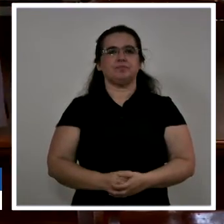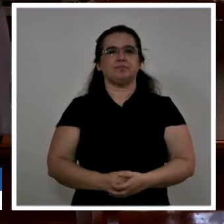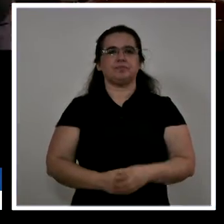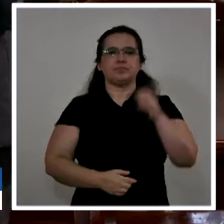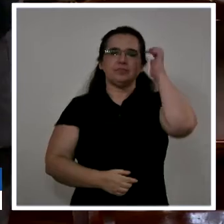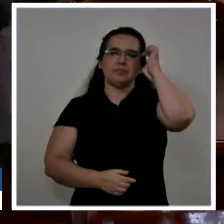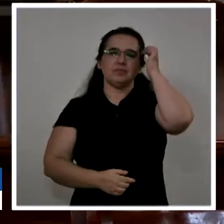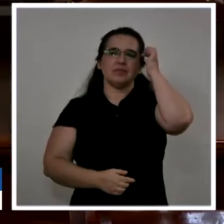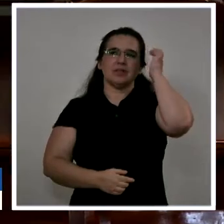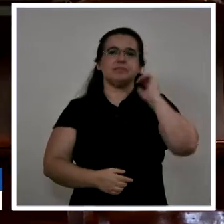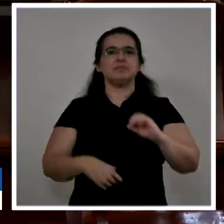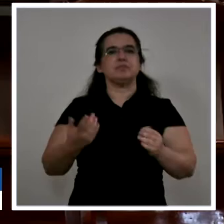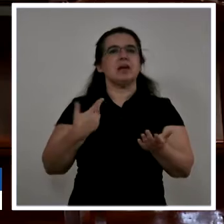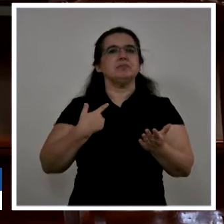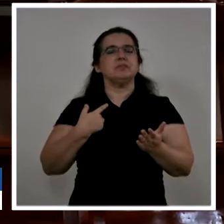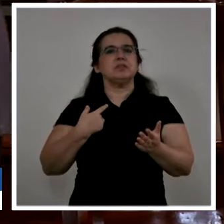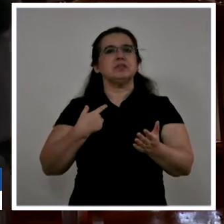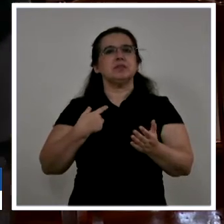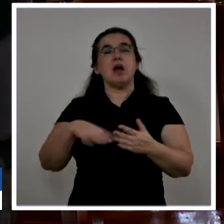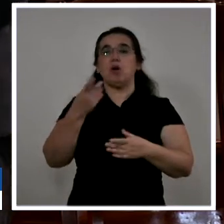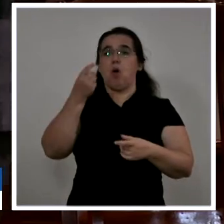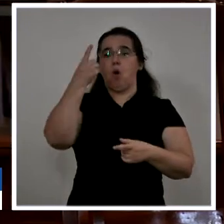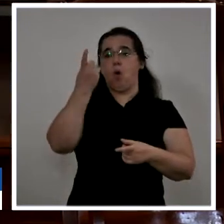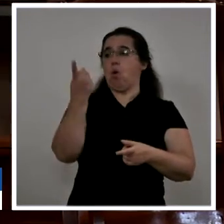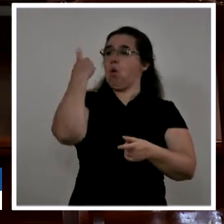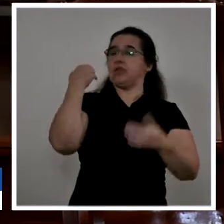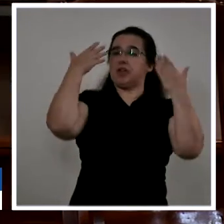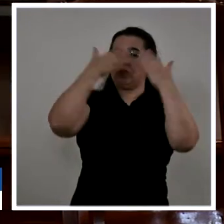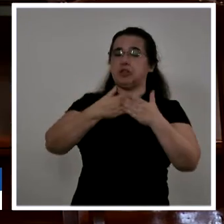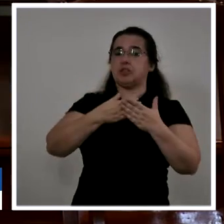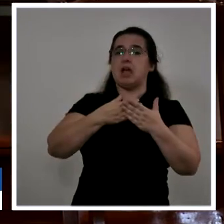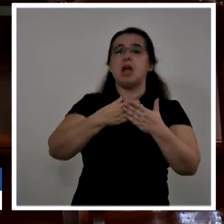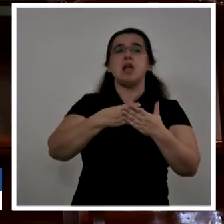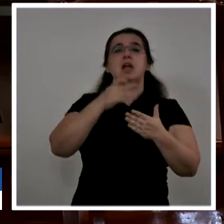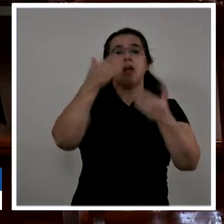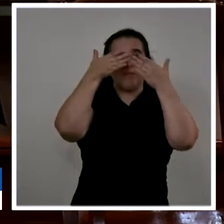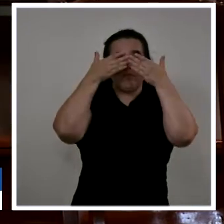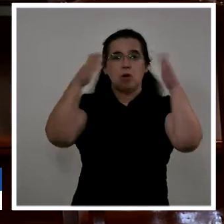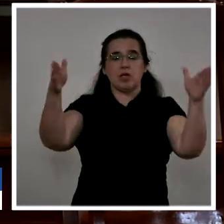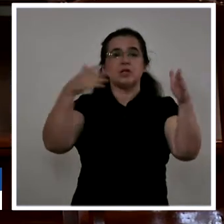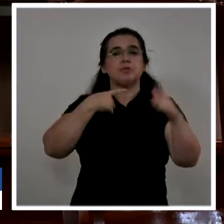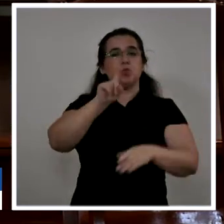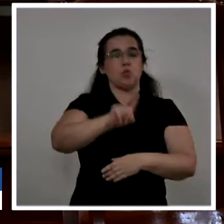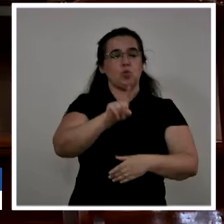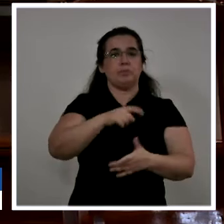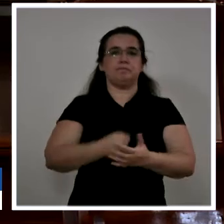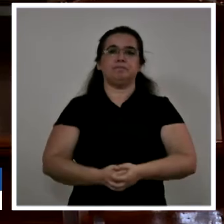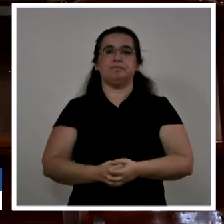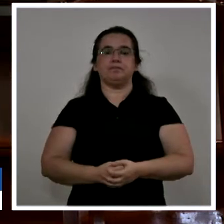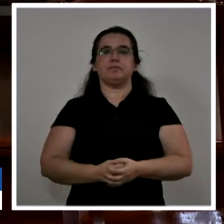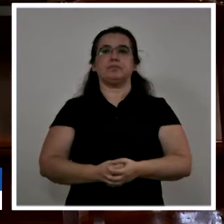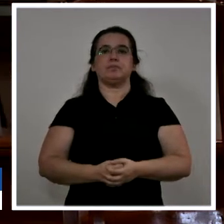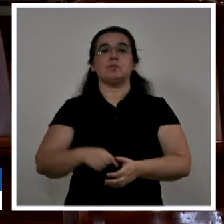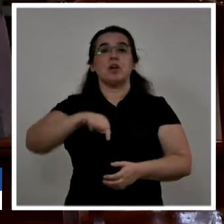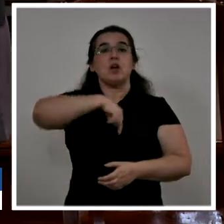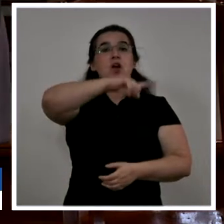chapter 1. Como o pastor Finley nos disse ontem à noite em Apocalipse 1. And this verse says that you are washed. Diz que